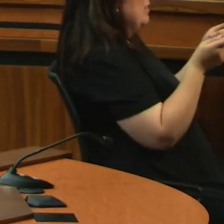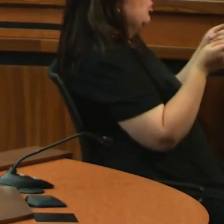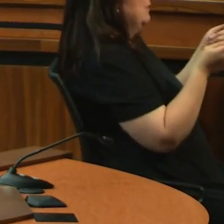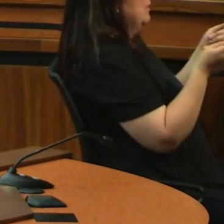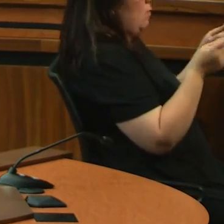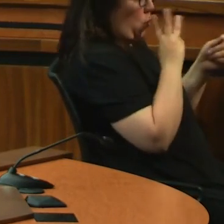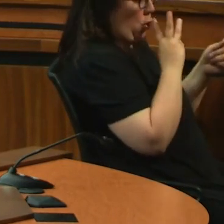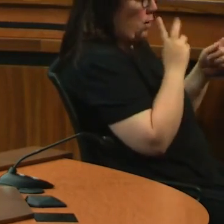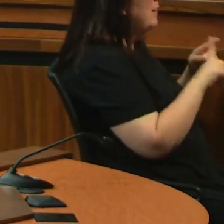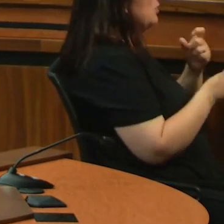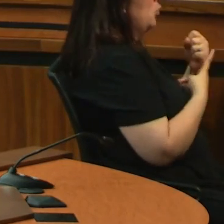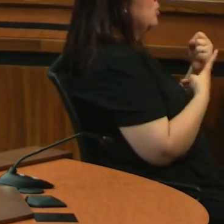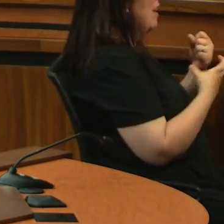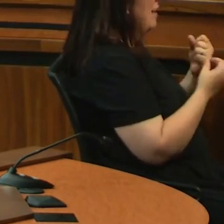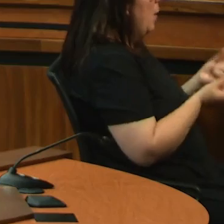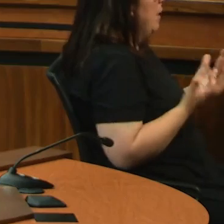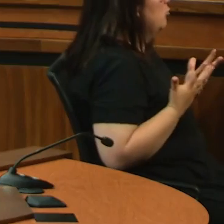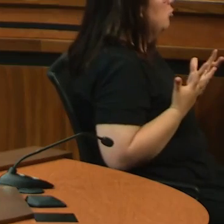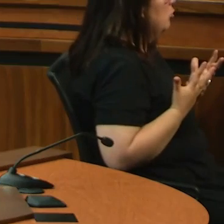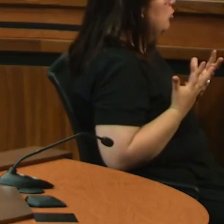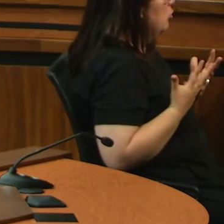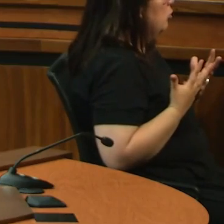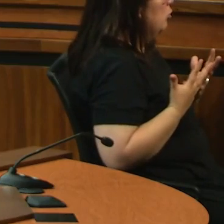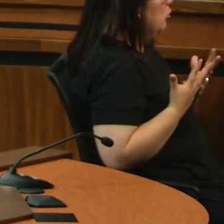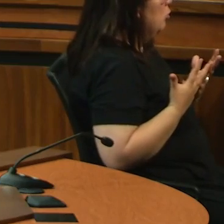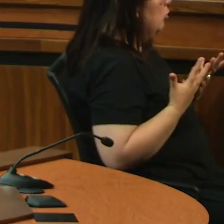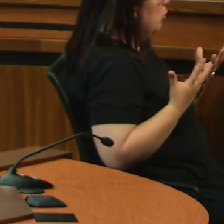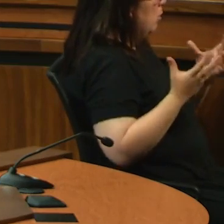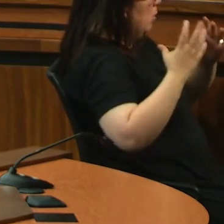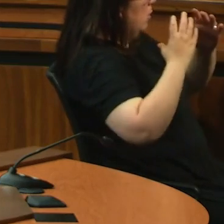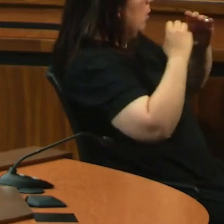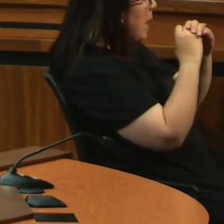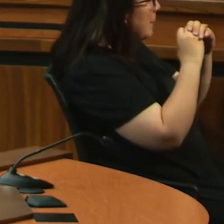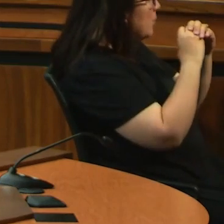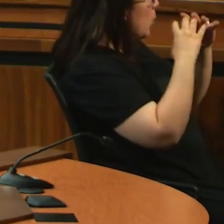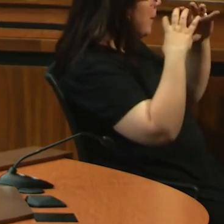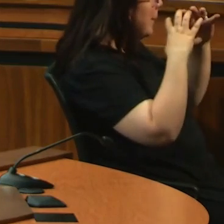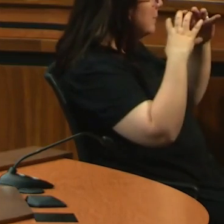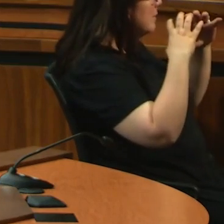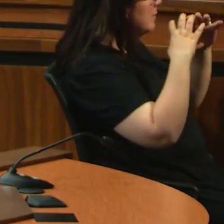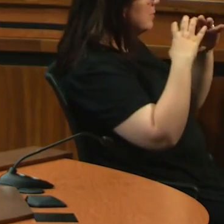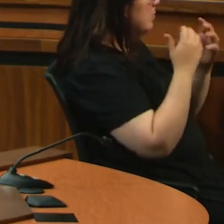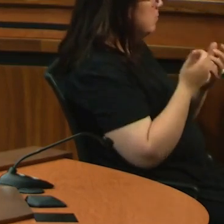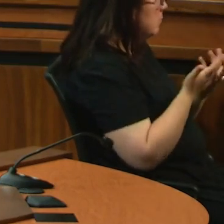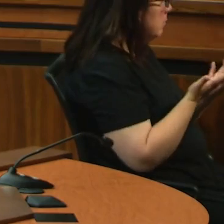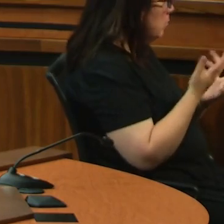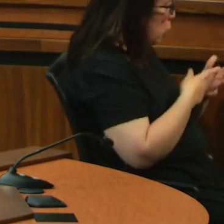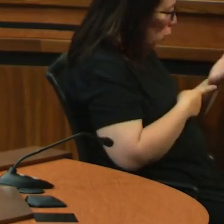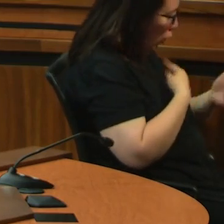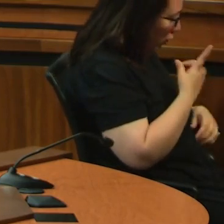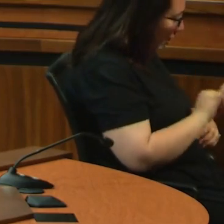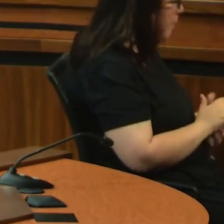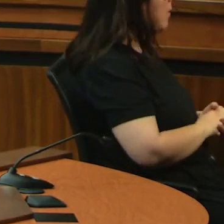also the capacity to consider, and that's basically how big the infrastructure is to carry this water through Ellicott City. So we